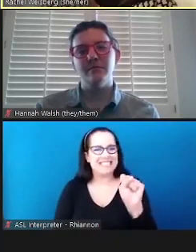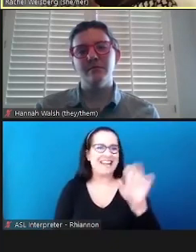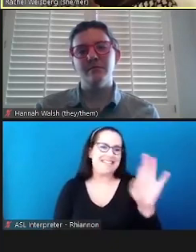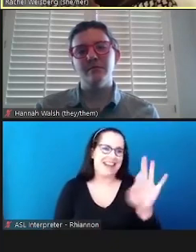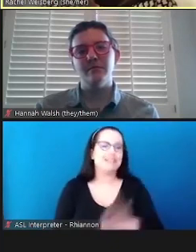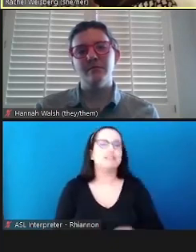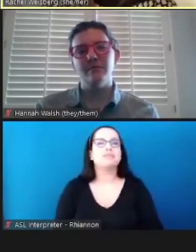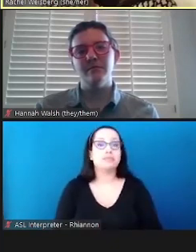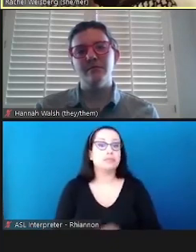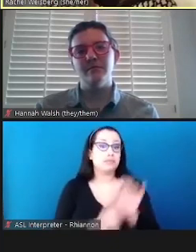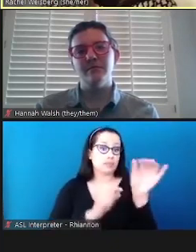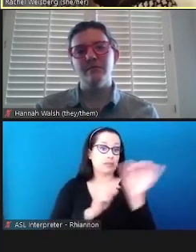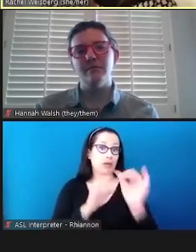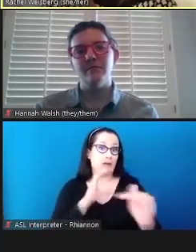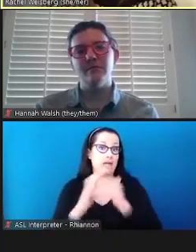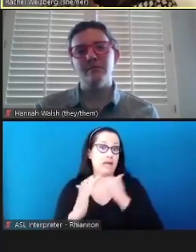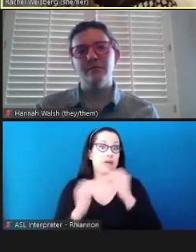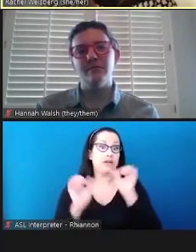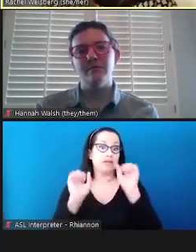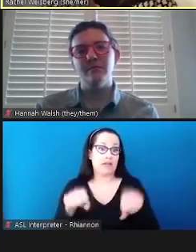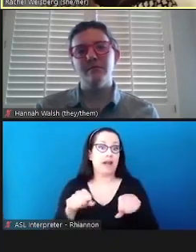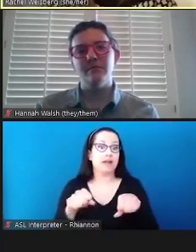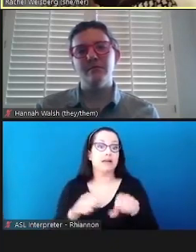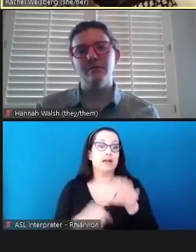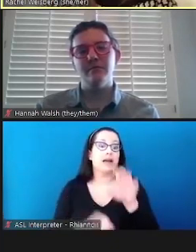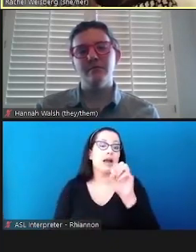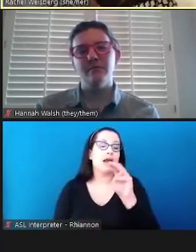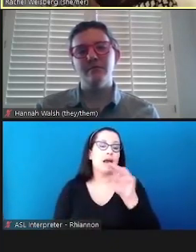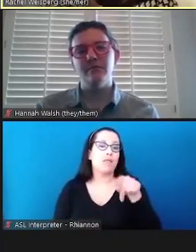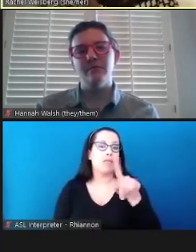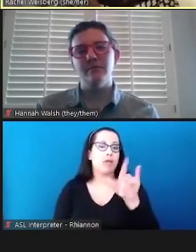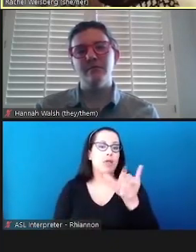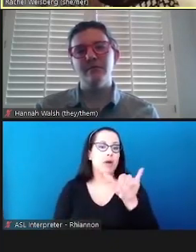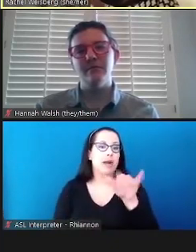844-744-4879. And you can also email us at